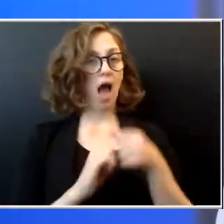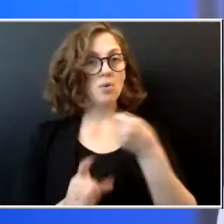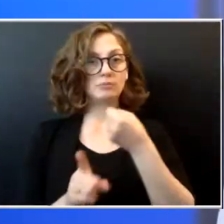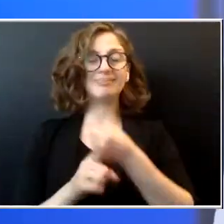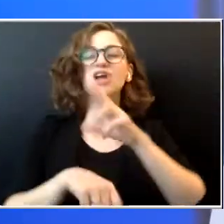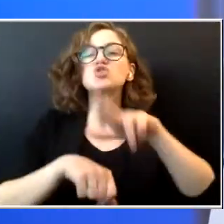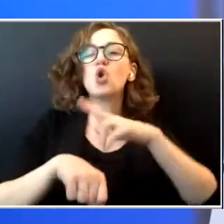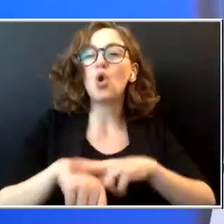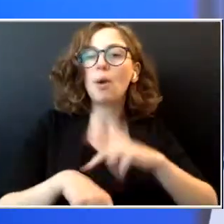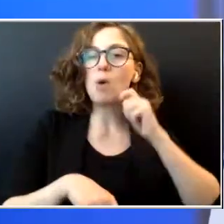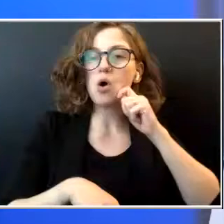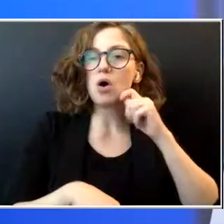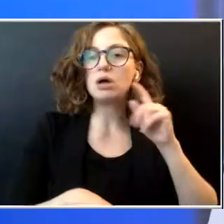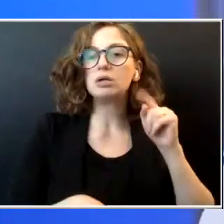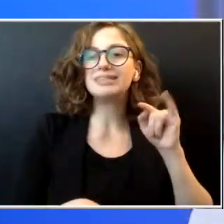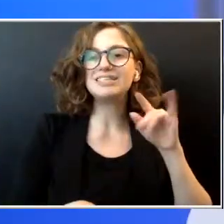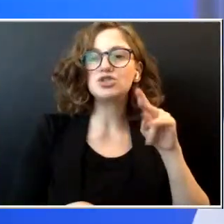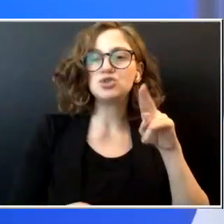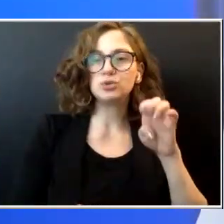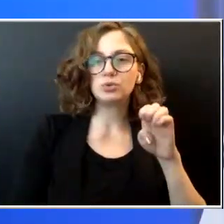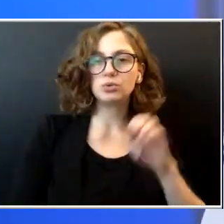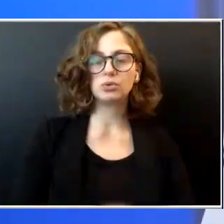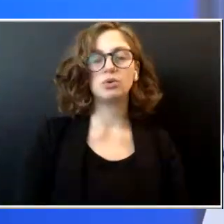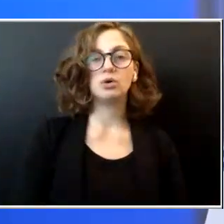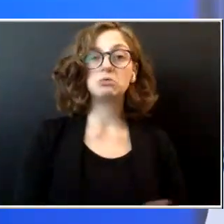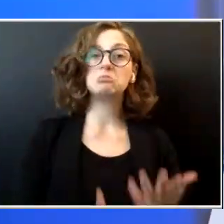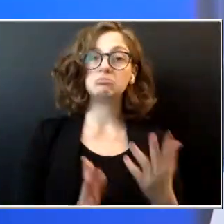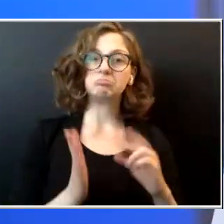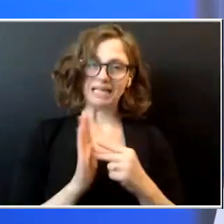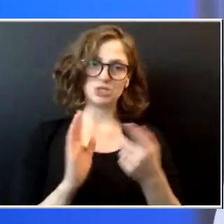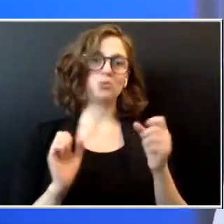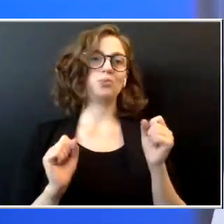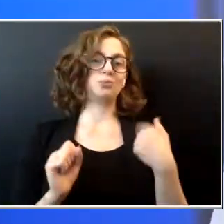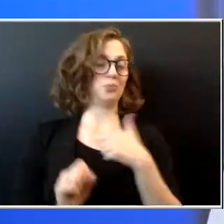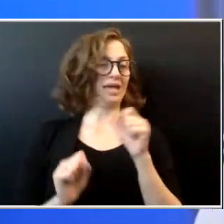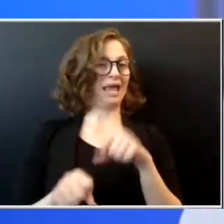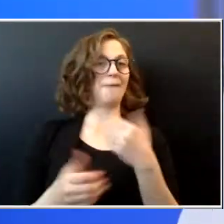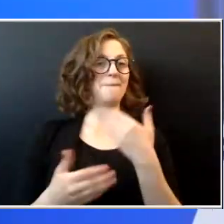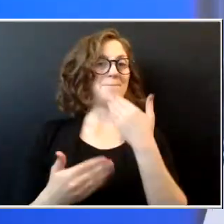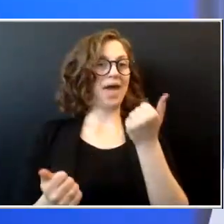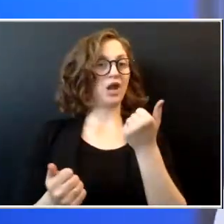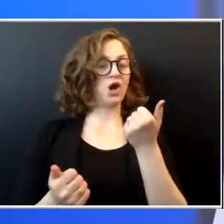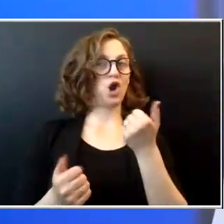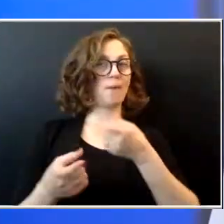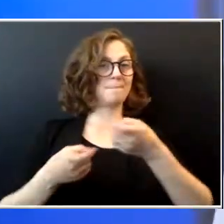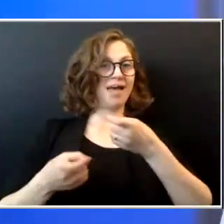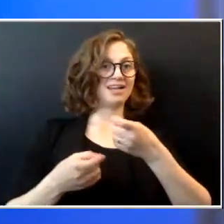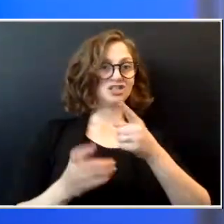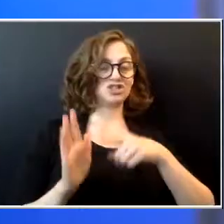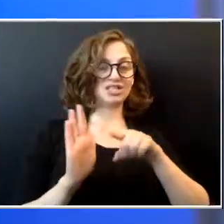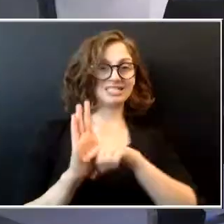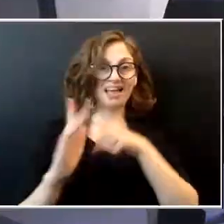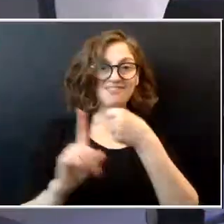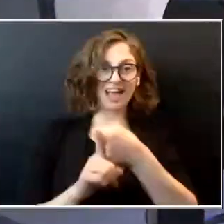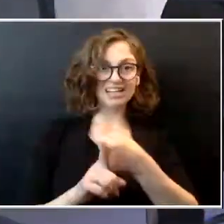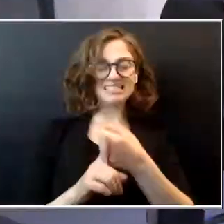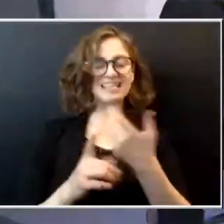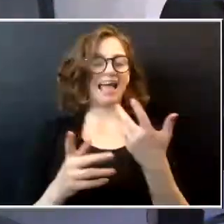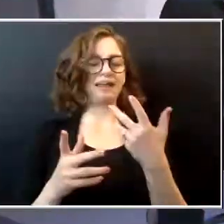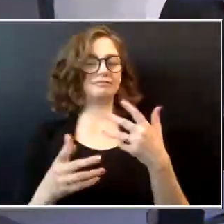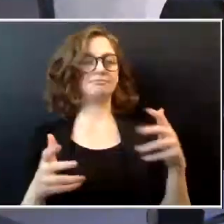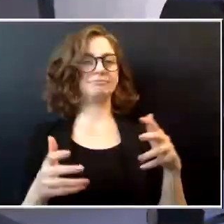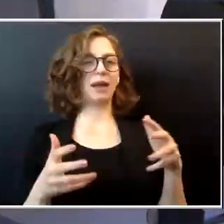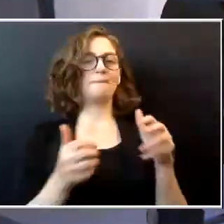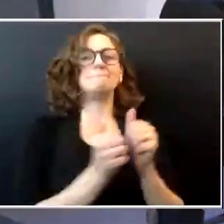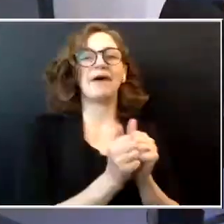know how to better both manage the side effects as well as to maybe pair smarter drugs with it to make it even better. Yeah, that is just cool